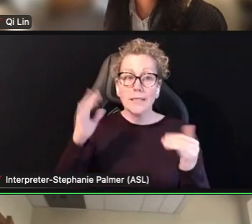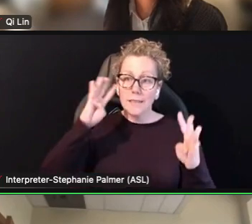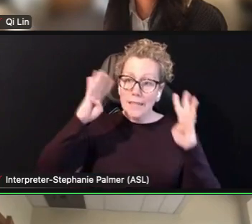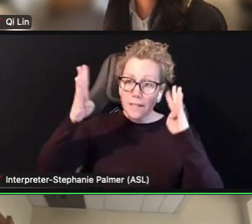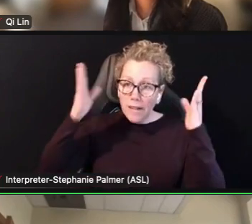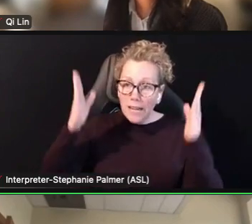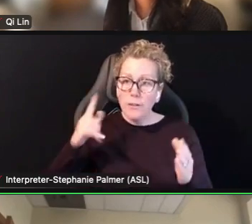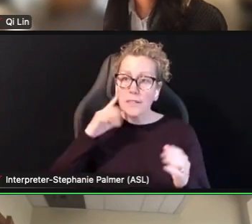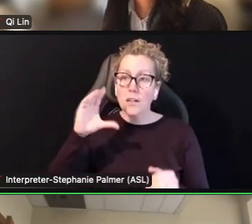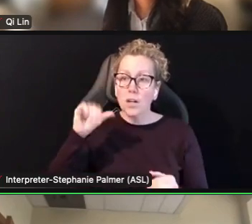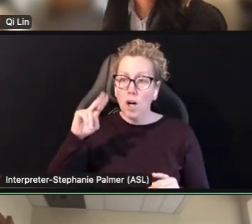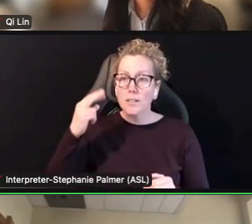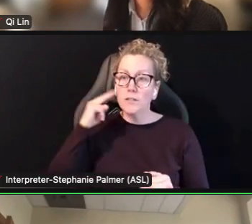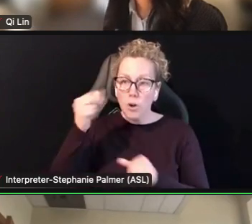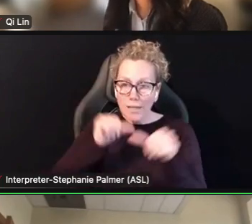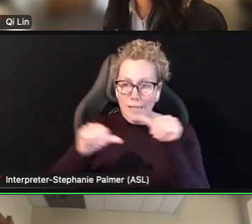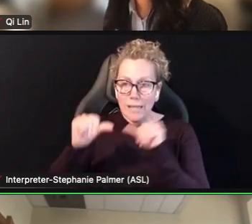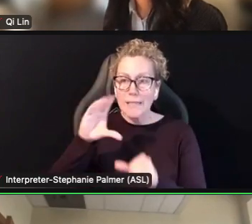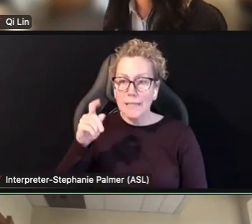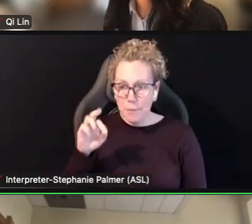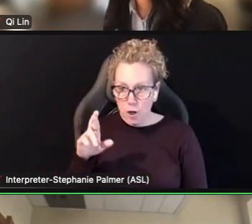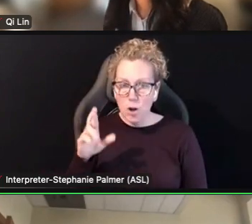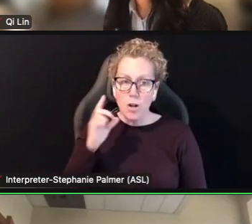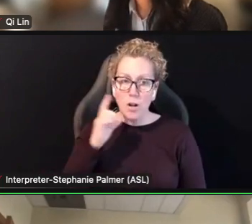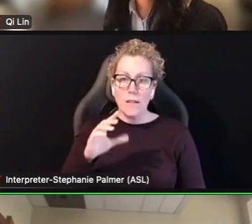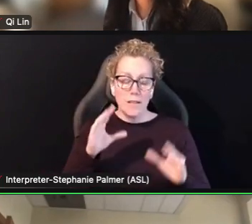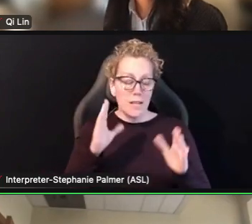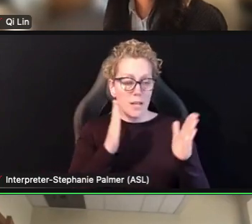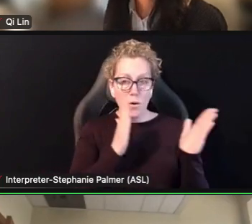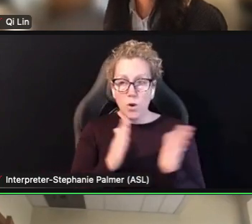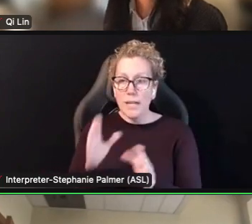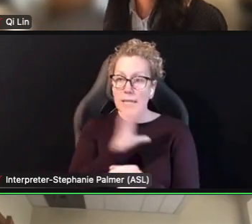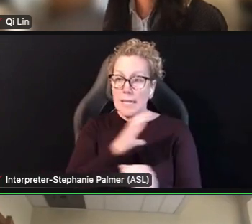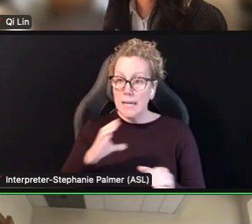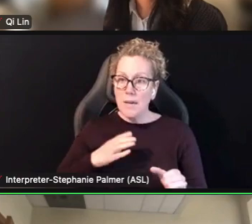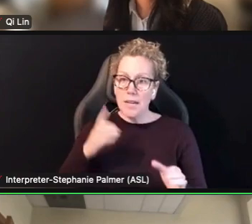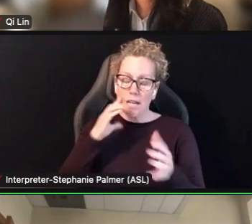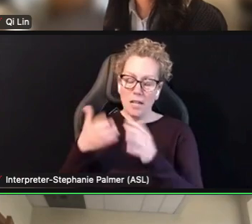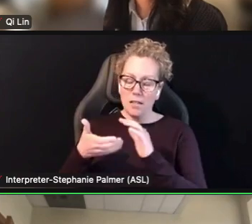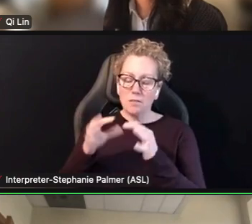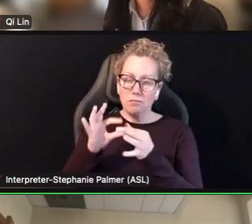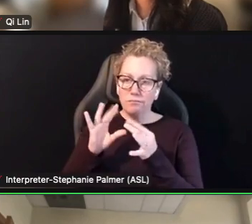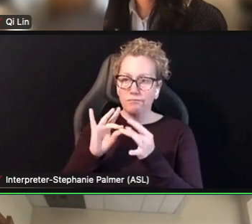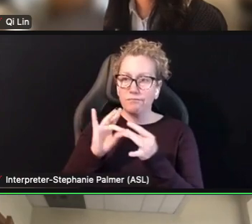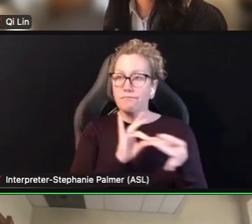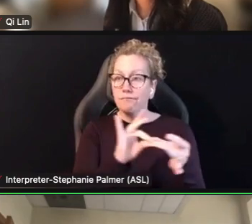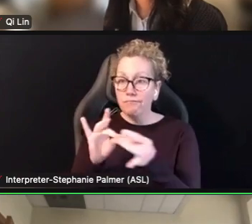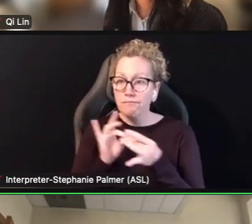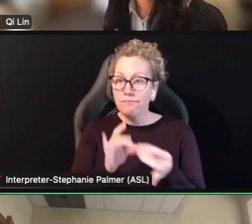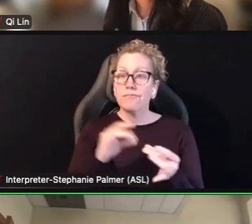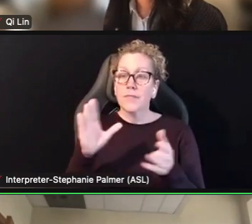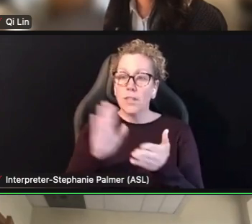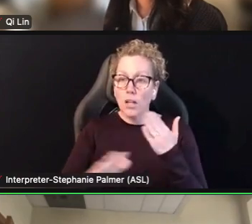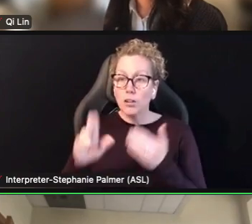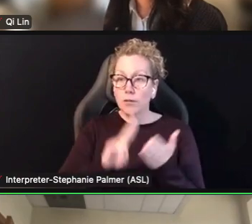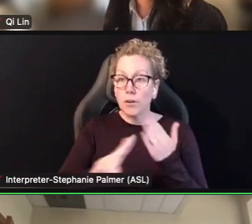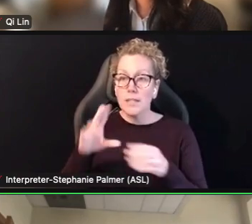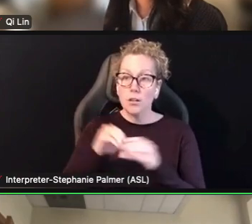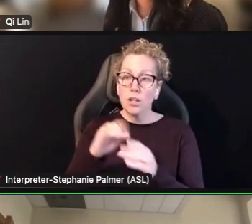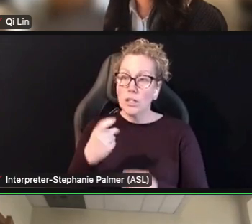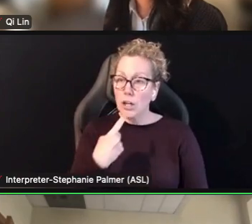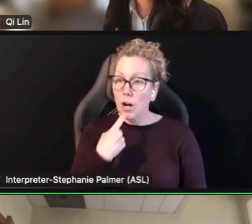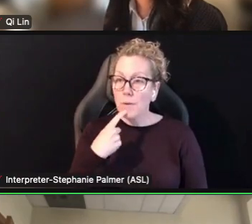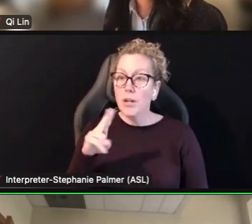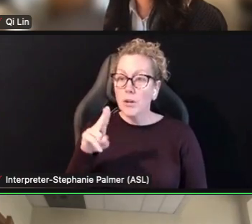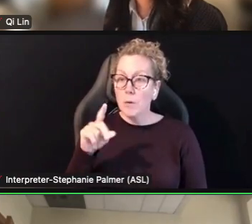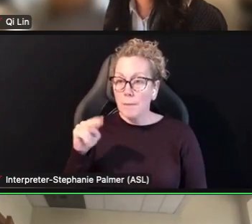seminar. The organizing committee together represents a consortium of colleges and universities, including Dartmouth, UPenn,